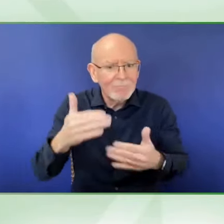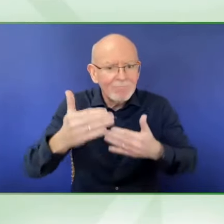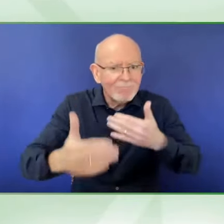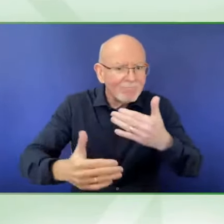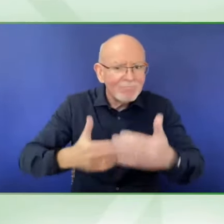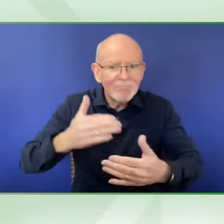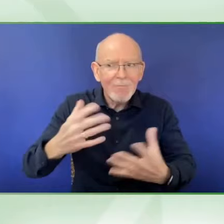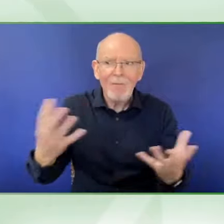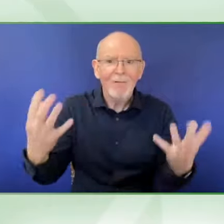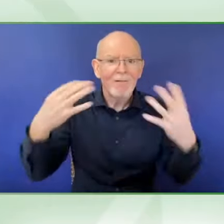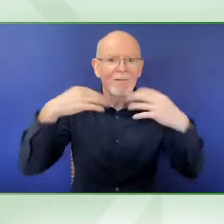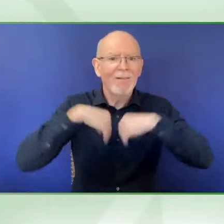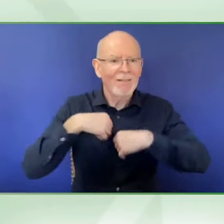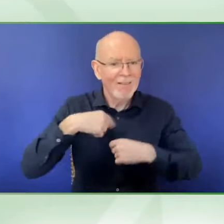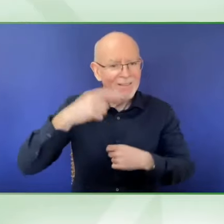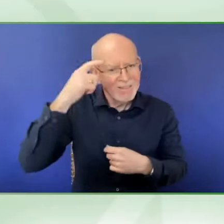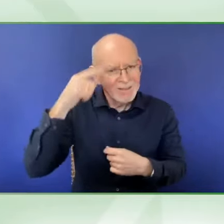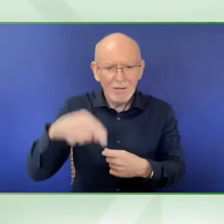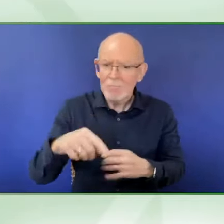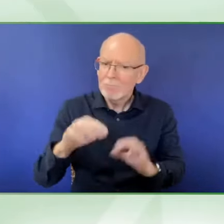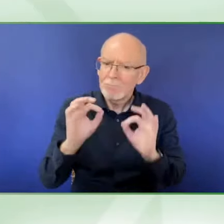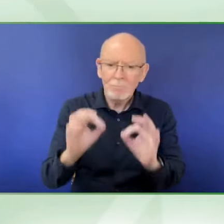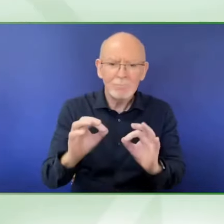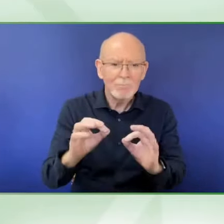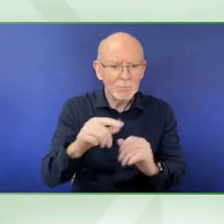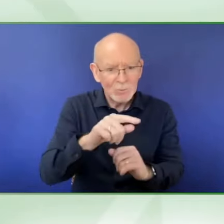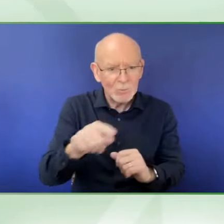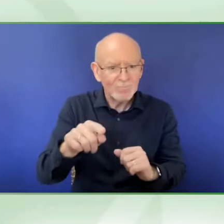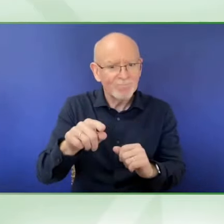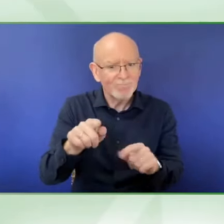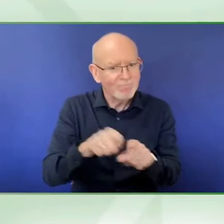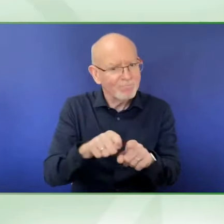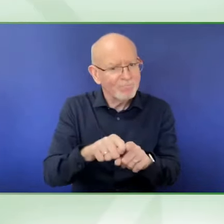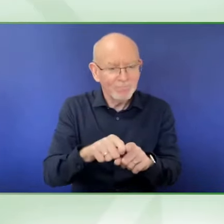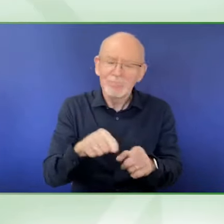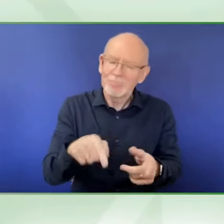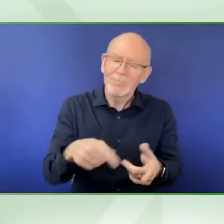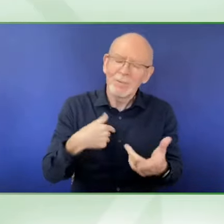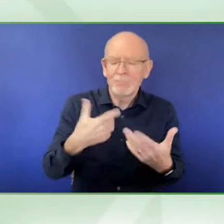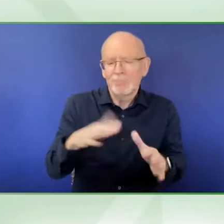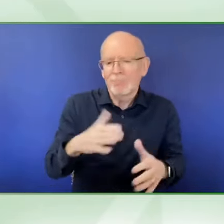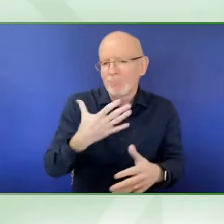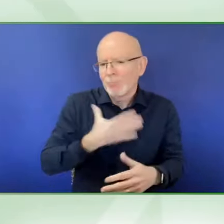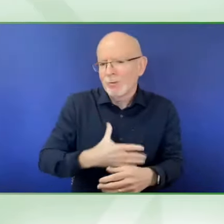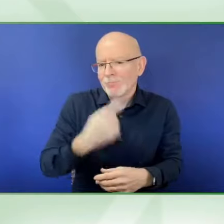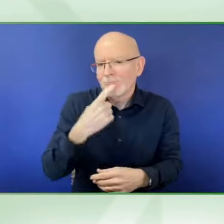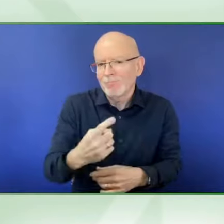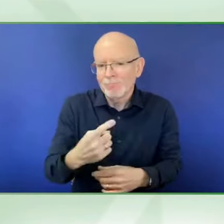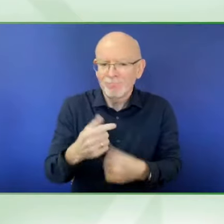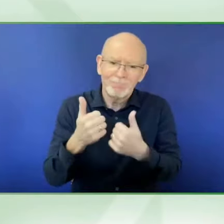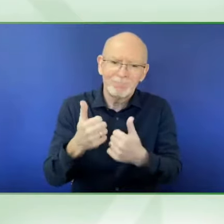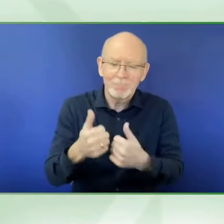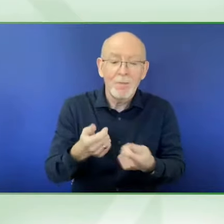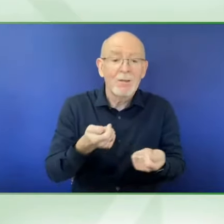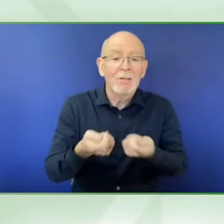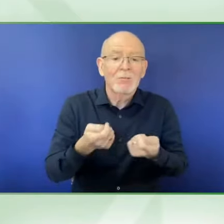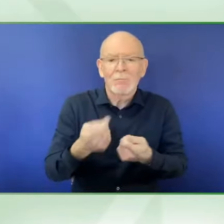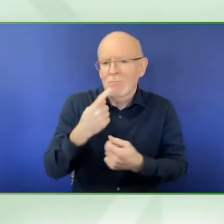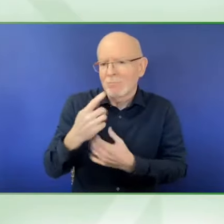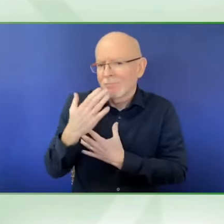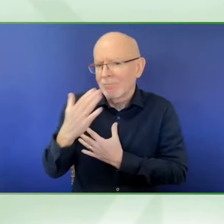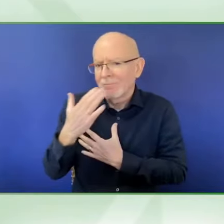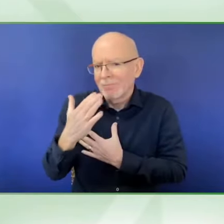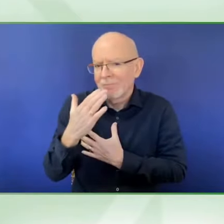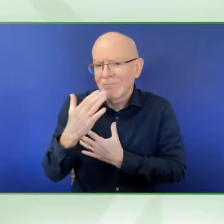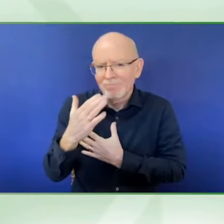different ways. At this point in time, Maria, would you like to tell us how do you reach out to the community, and perhaps share with us your experiences in scaling